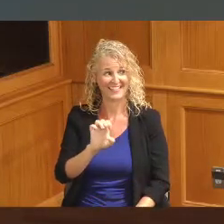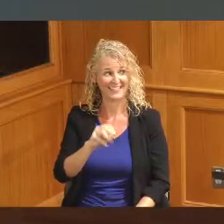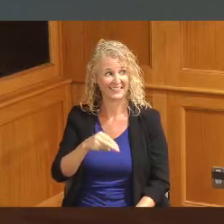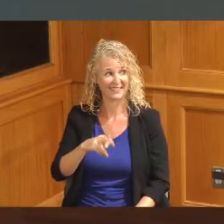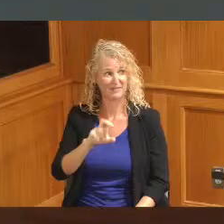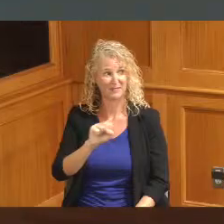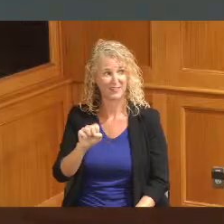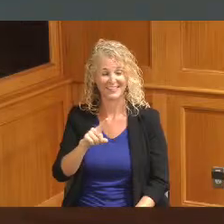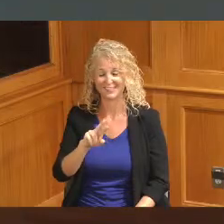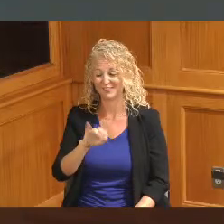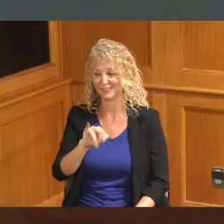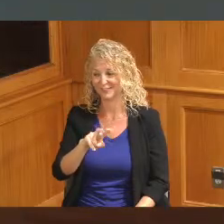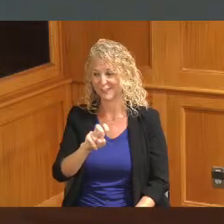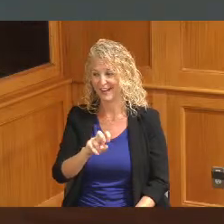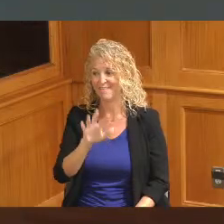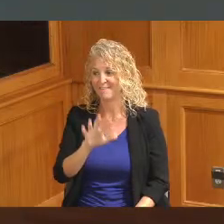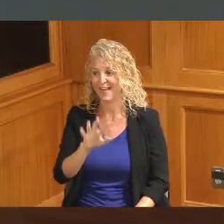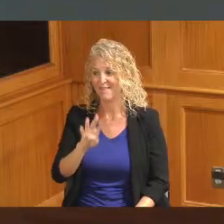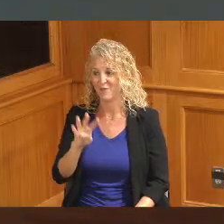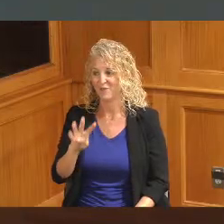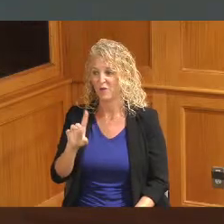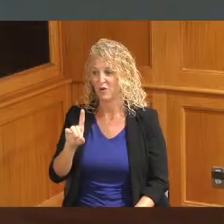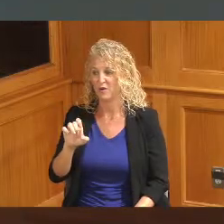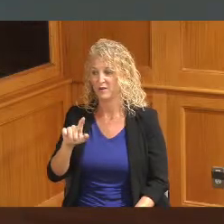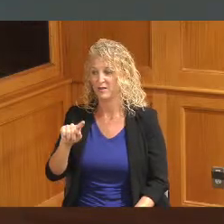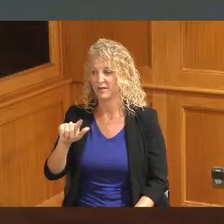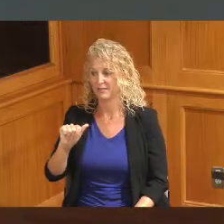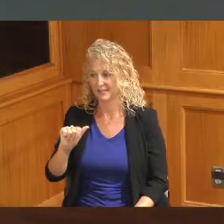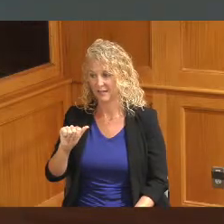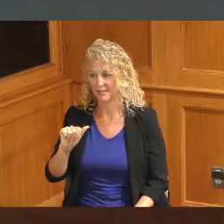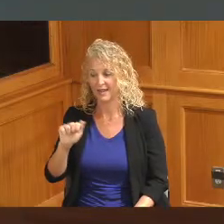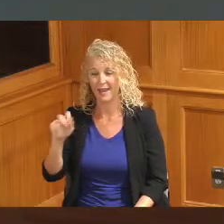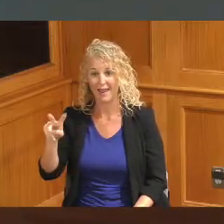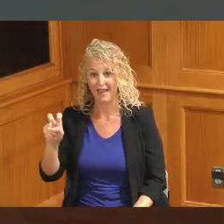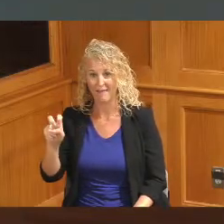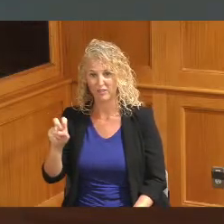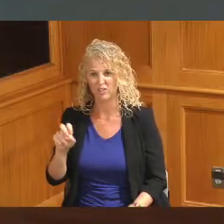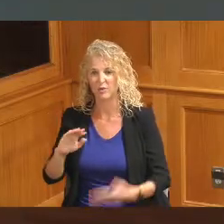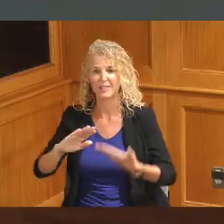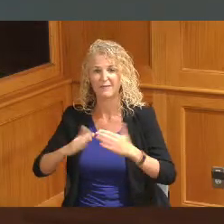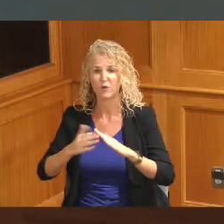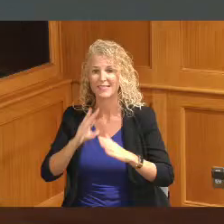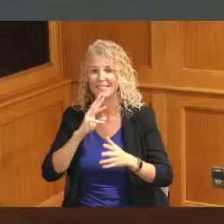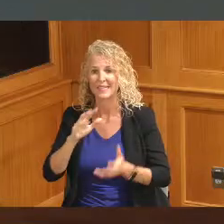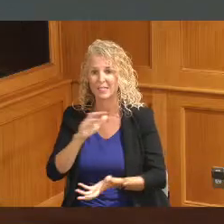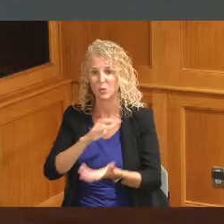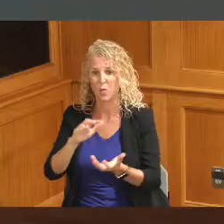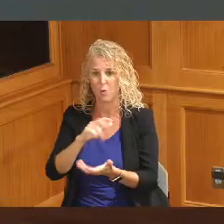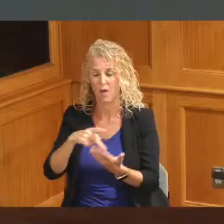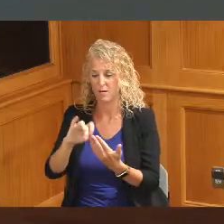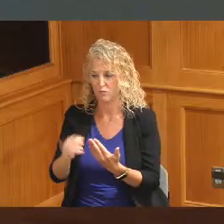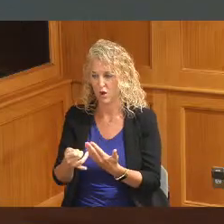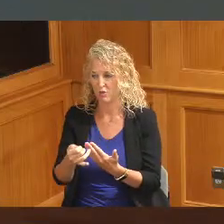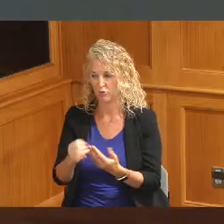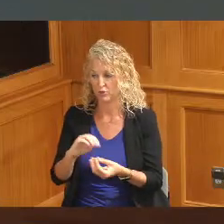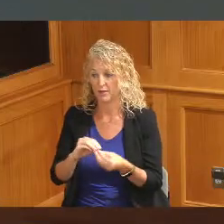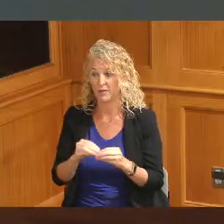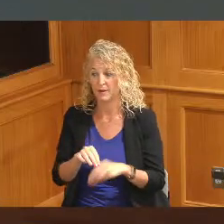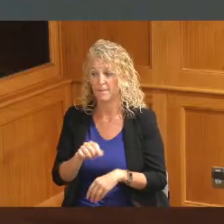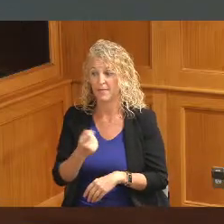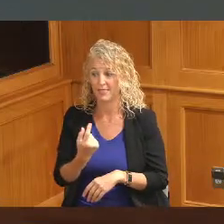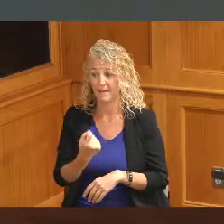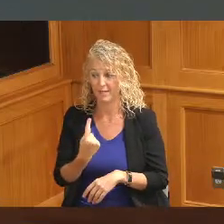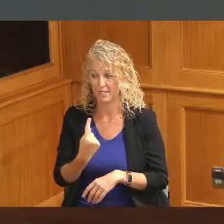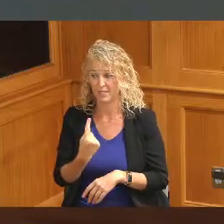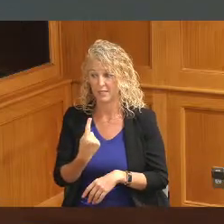478 Empress Drive and 544 Delta Avenue. This is for a city stormwater project. Item number